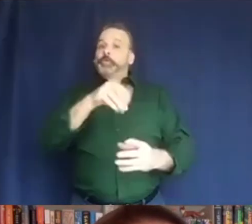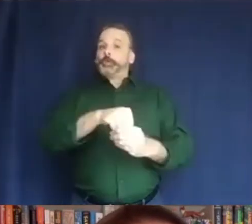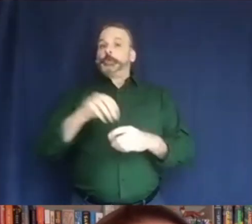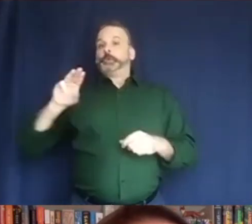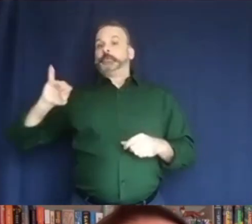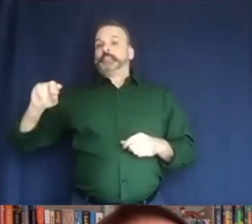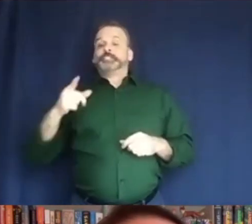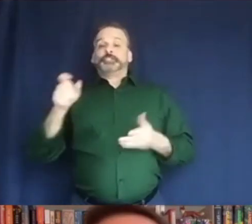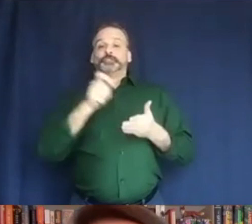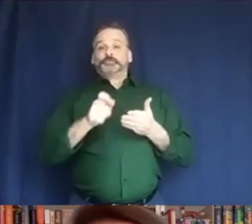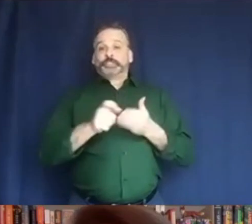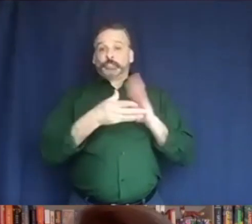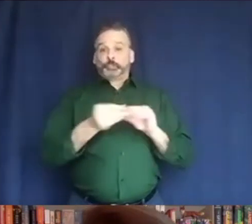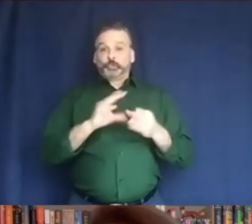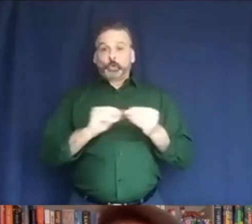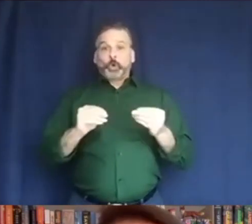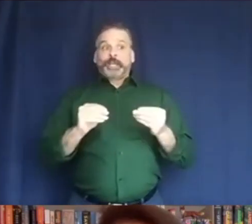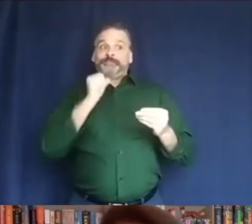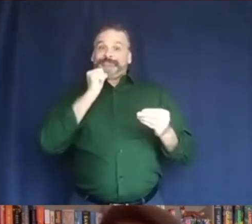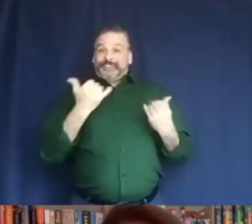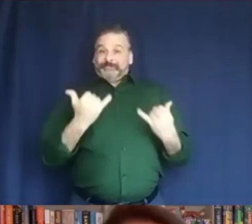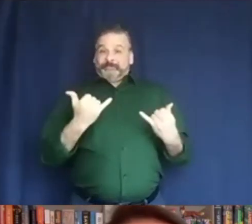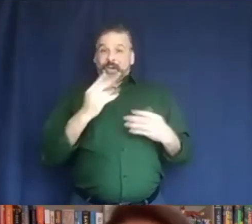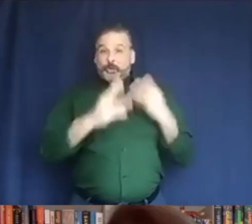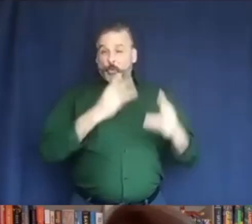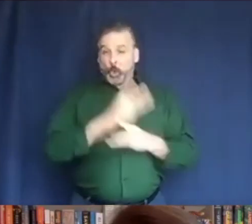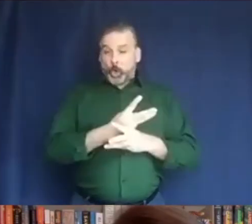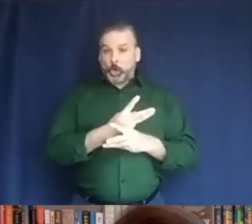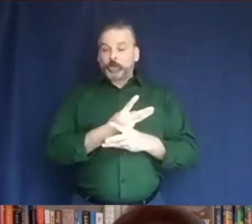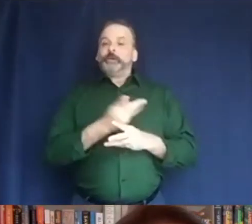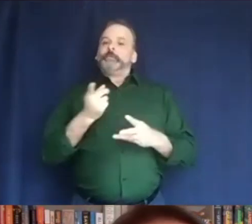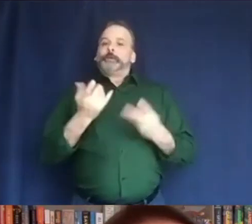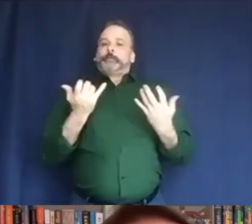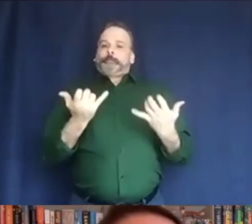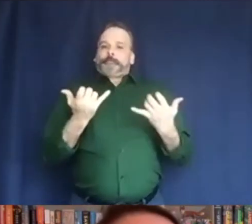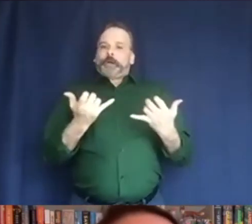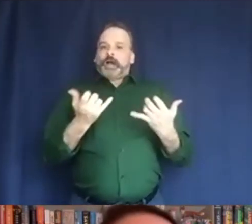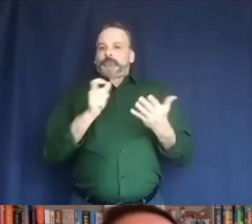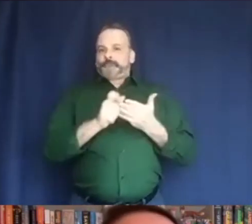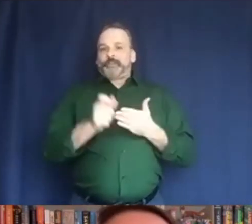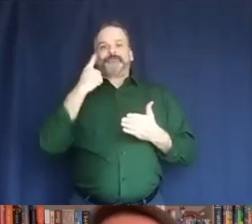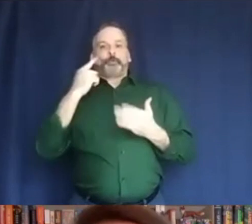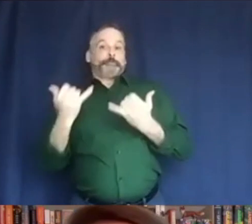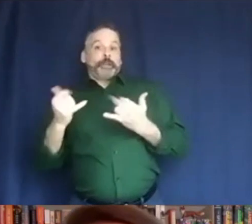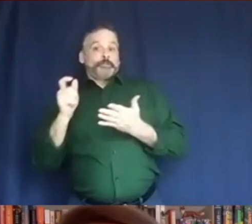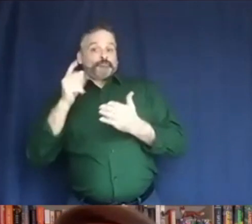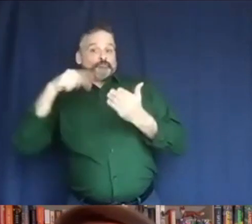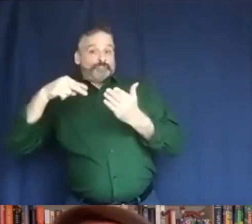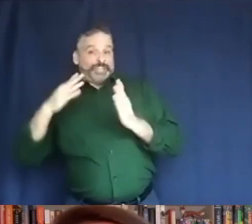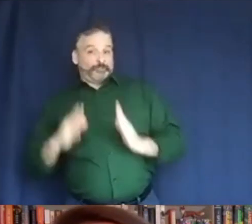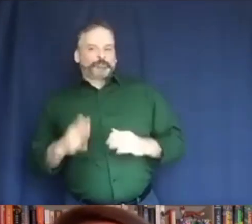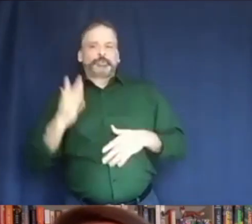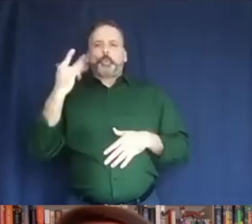written stories set, if not in the modern world, that are modern works created for modern readers. So why do you think